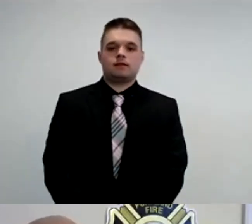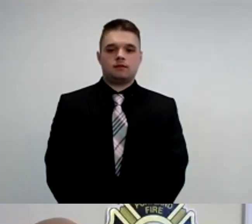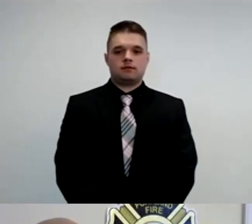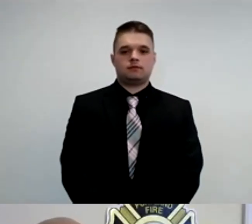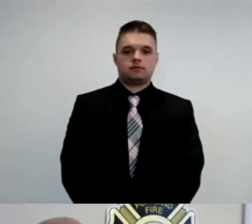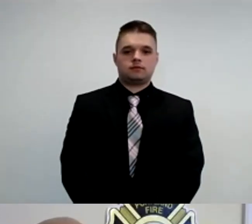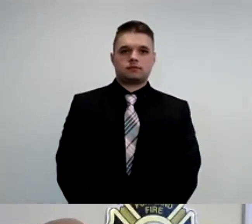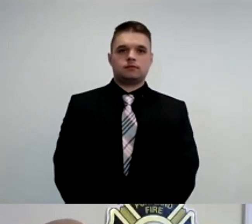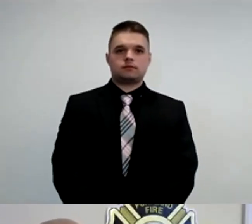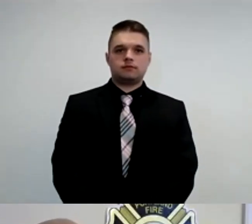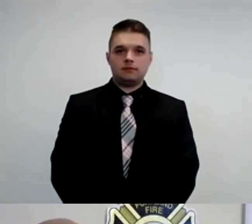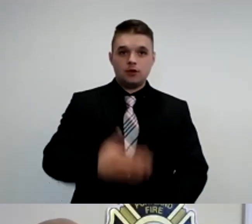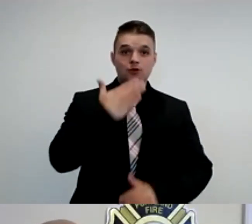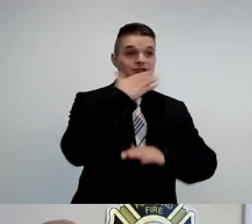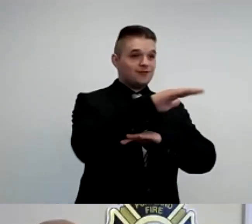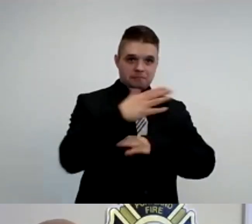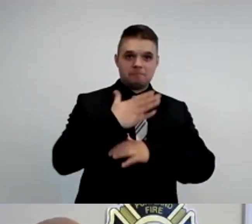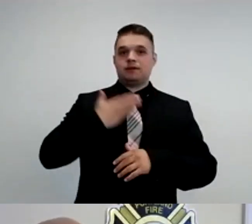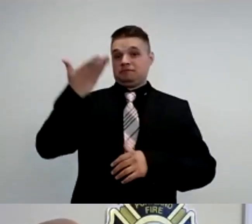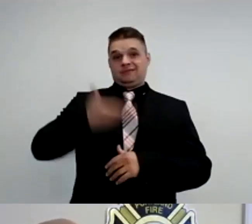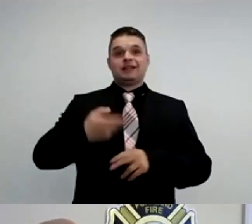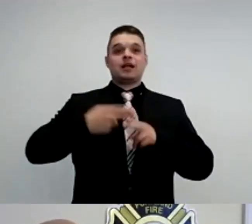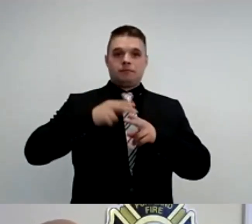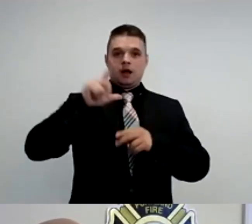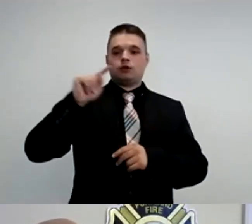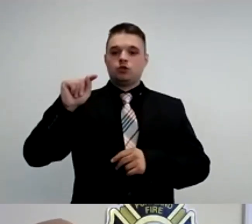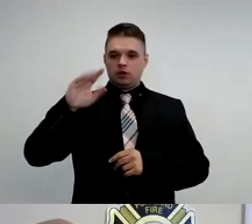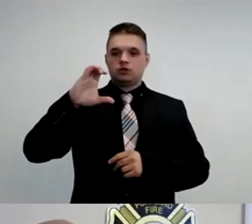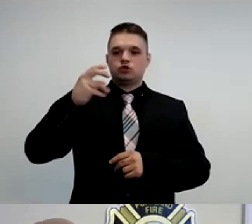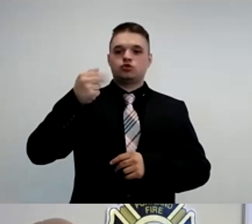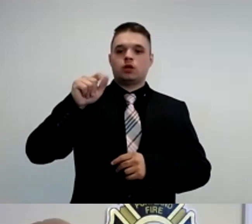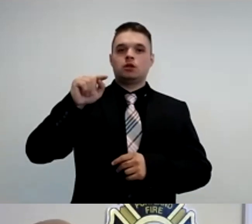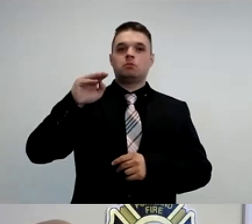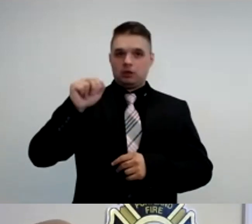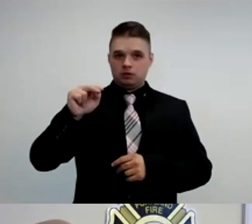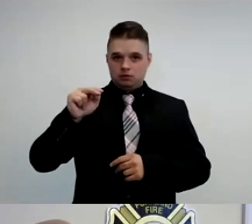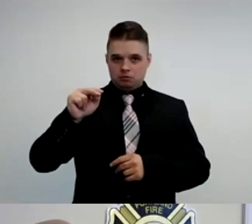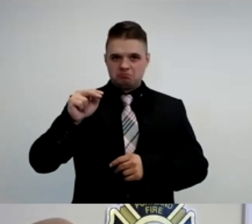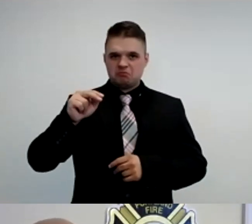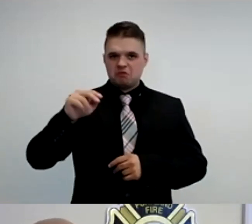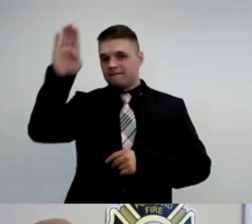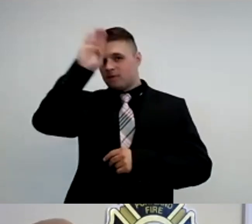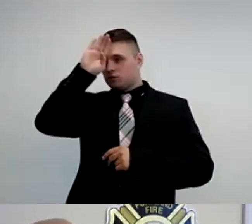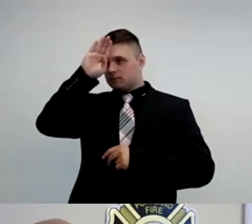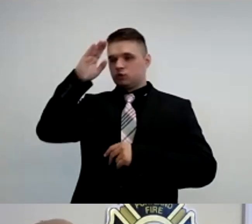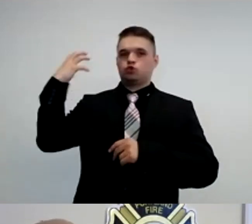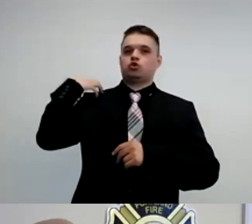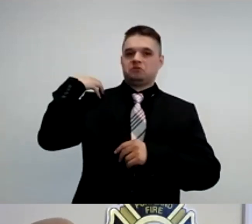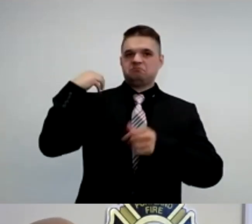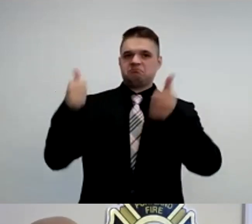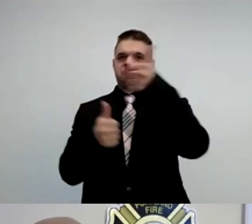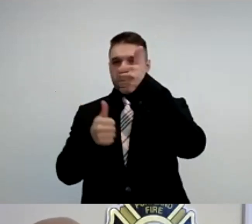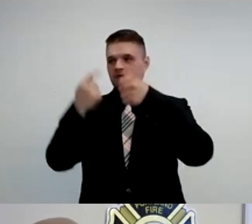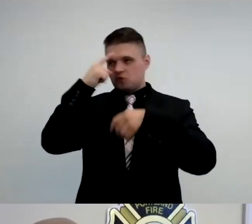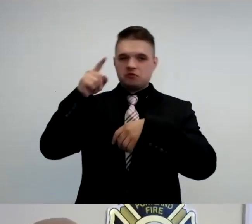Good afternoon. My name is Lieutenant Rich Chapman. I'm here today on behalf of Fire Chief Sarah Boone. Thank you for joining us with this